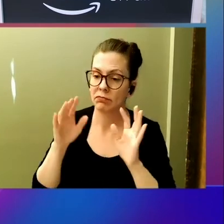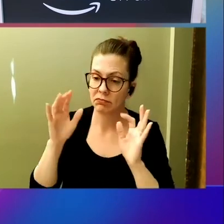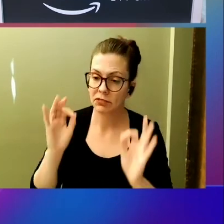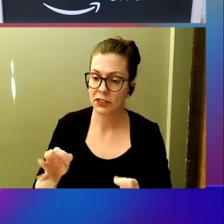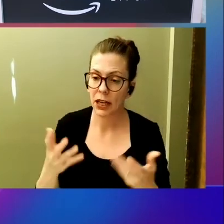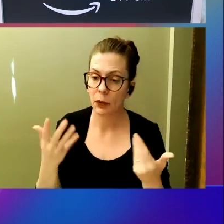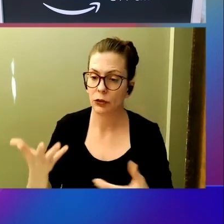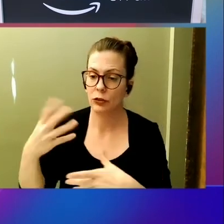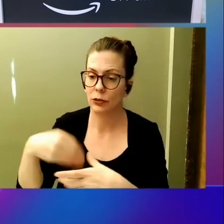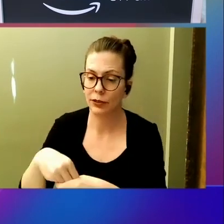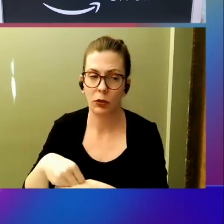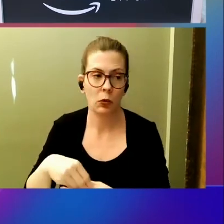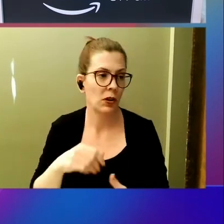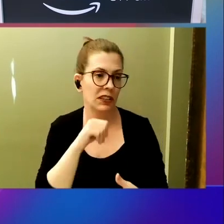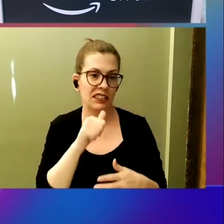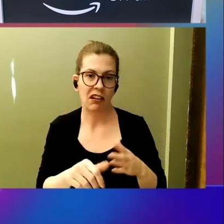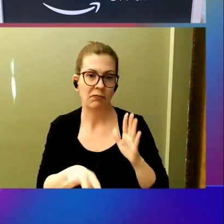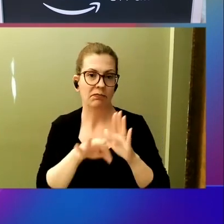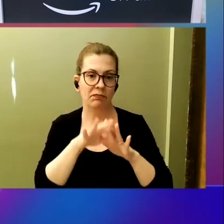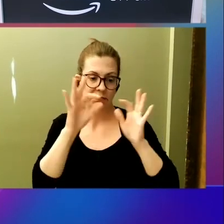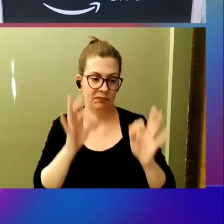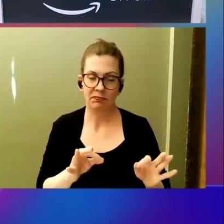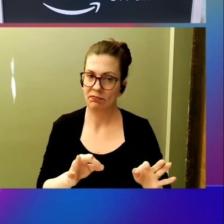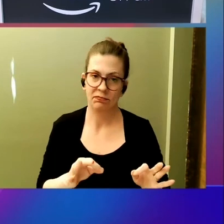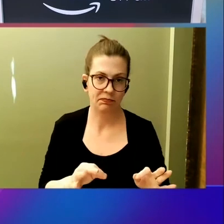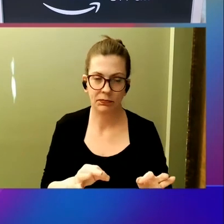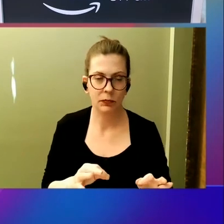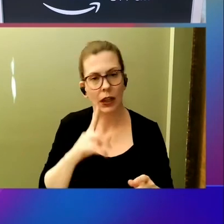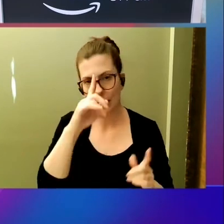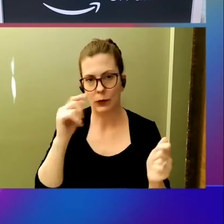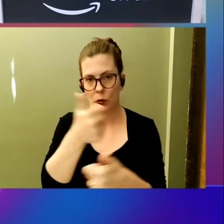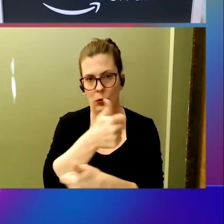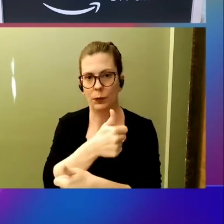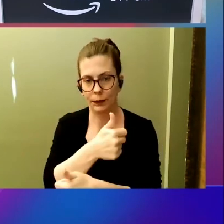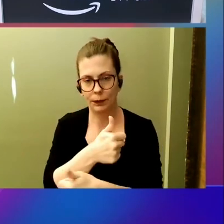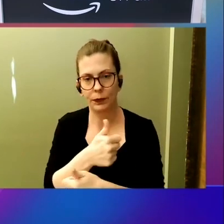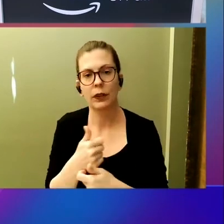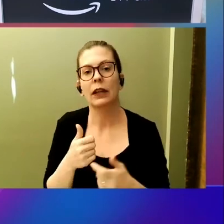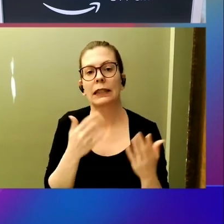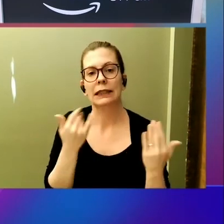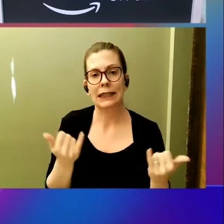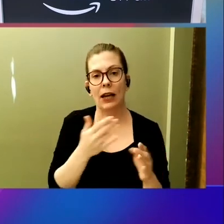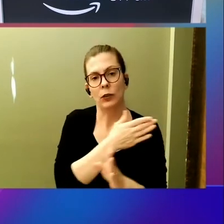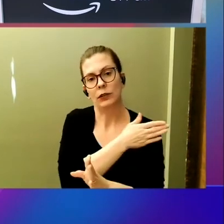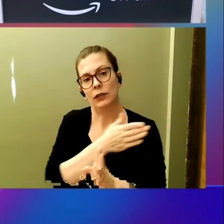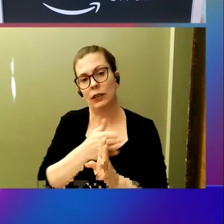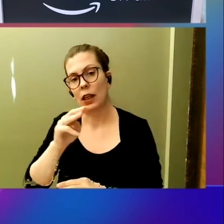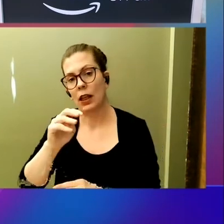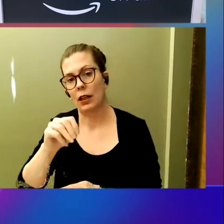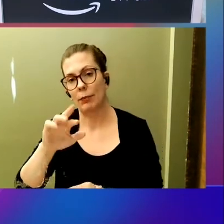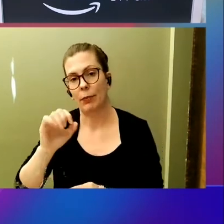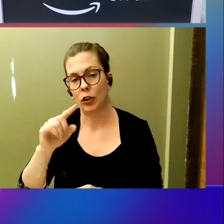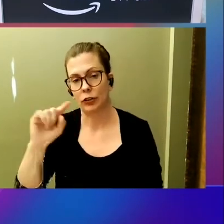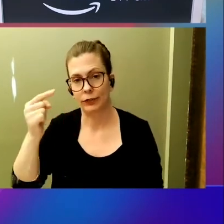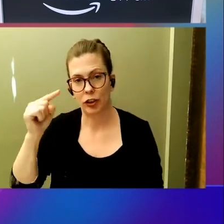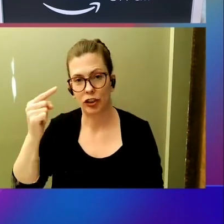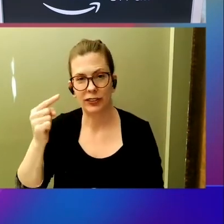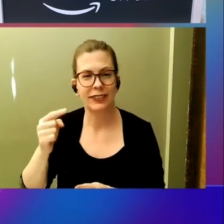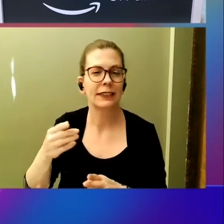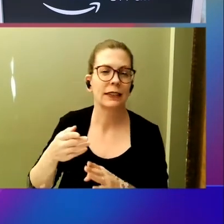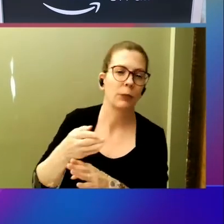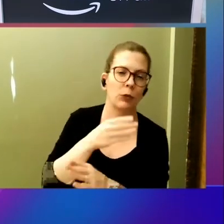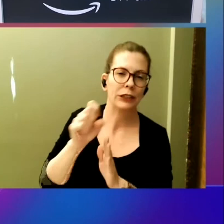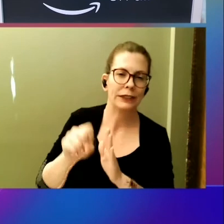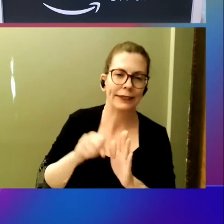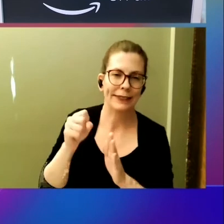participate. So it's really up to them. So right now, until March 1st, this Student League preseason is going. As we talked about, it's